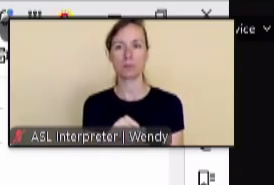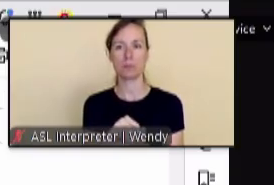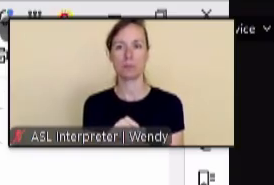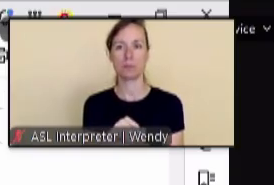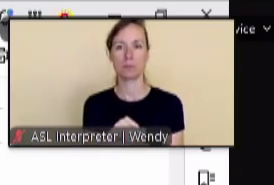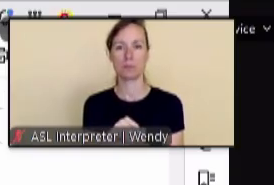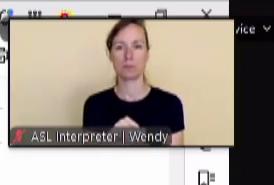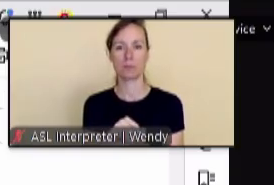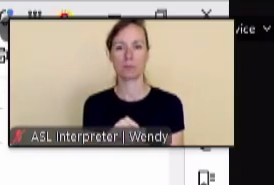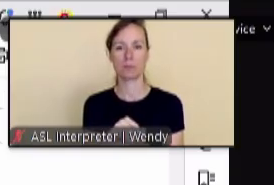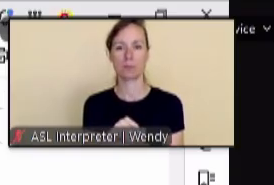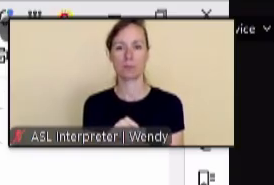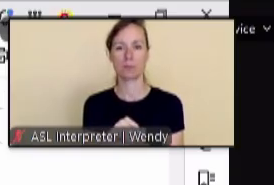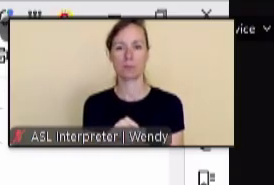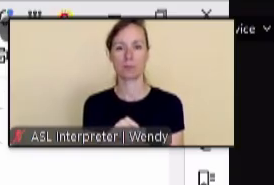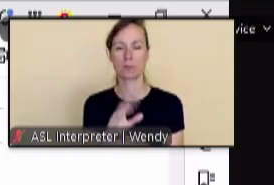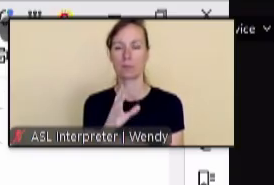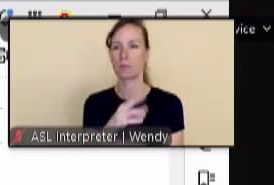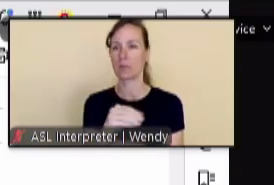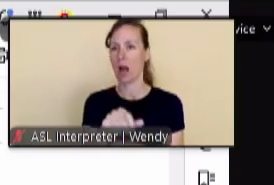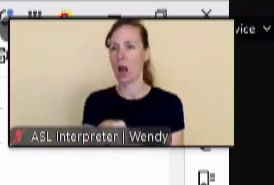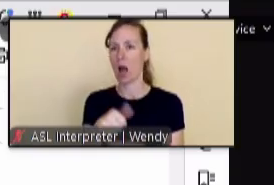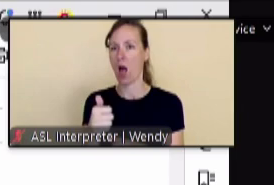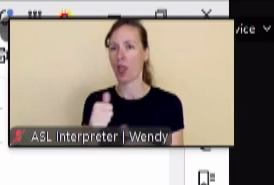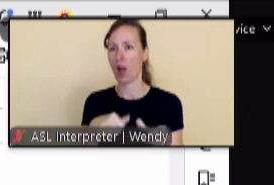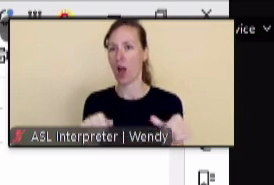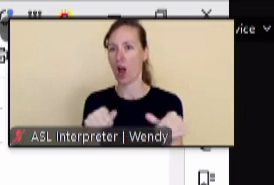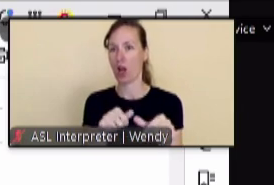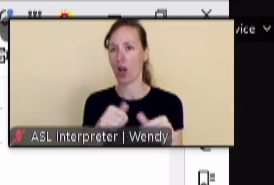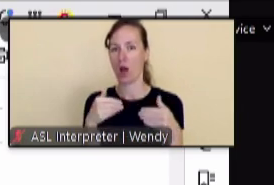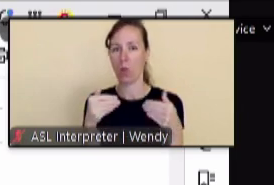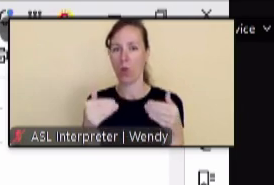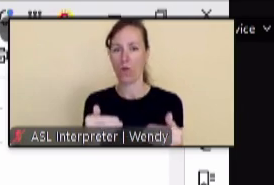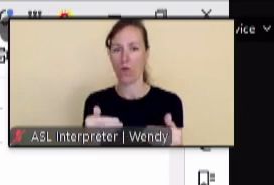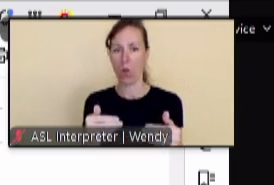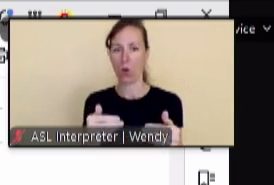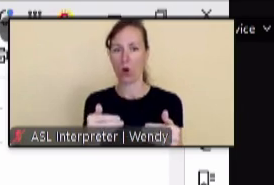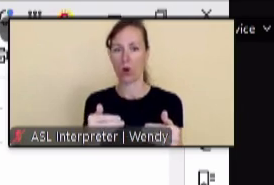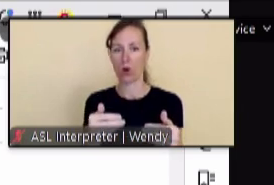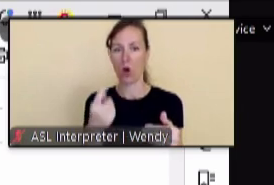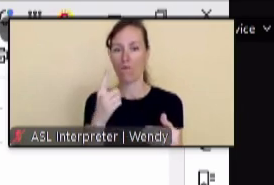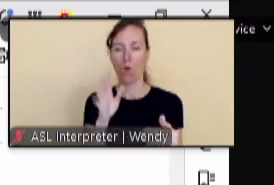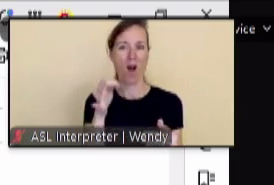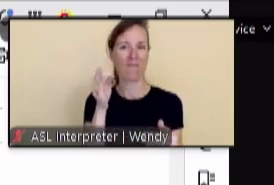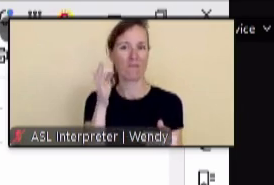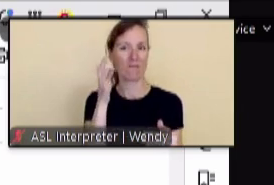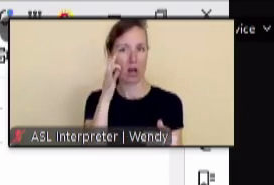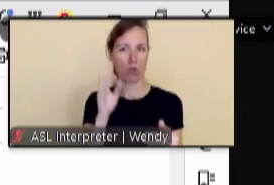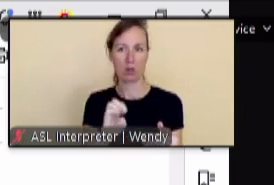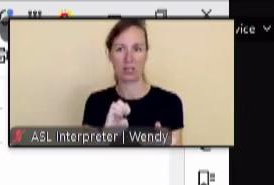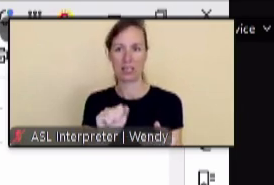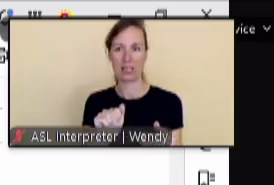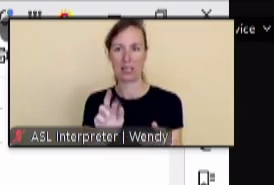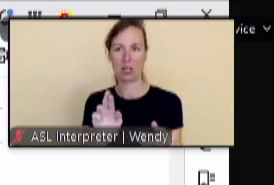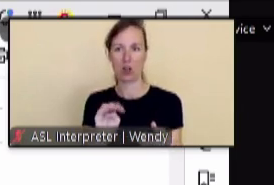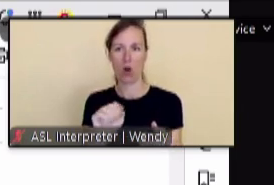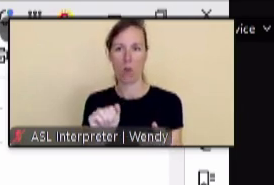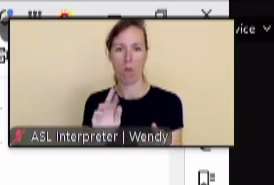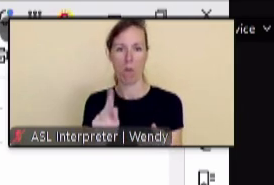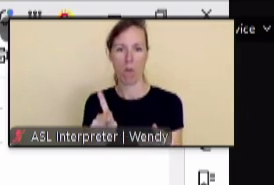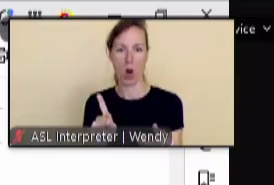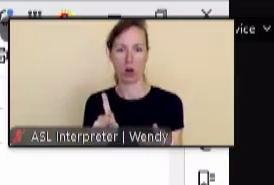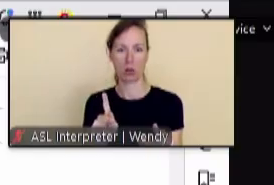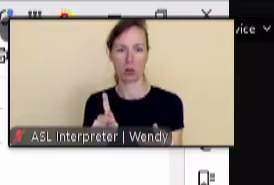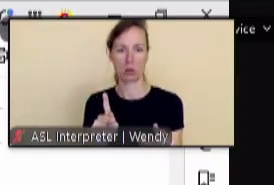I think there was another area that we rolled forward, the federal earmark, and also the stormwater erosion control